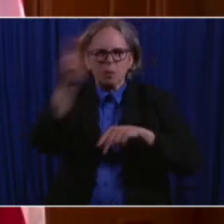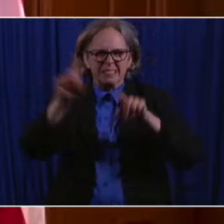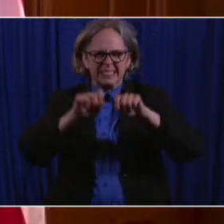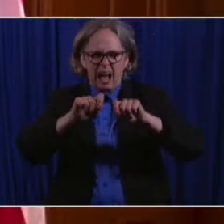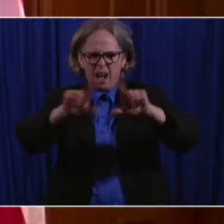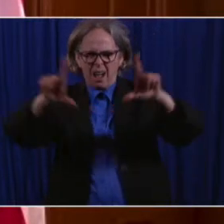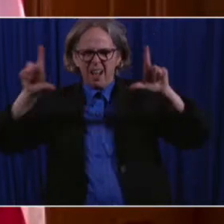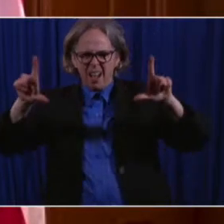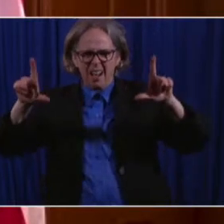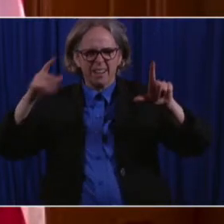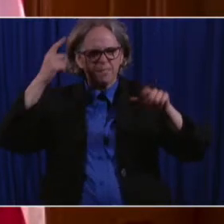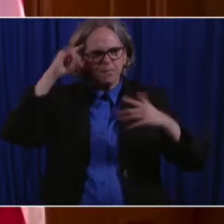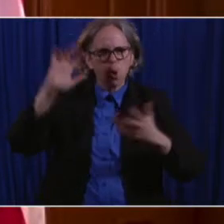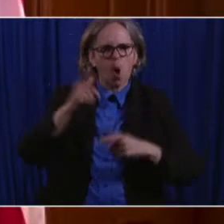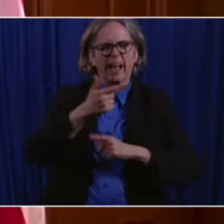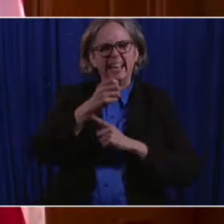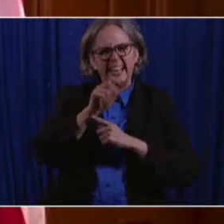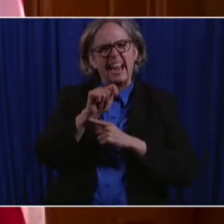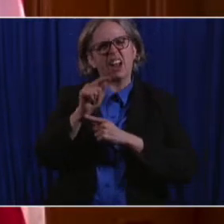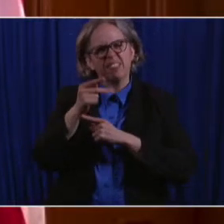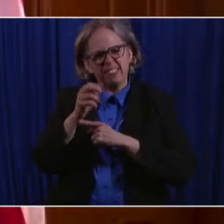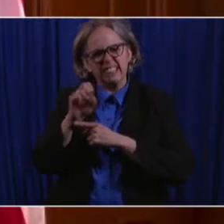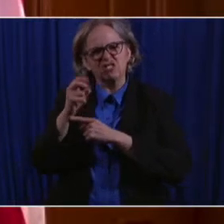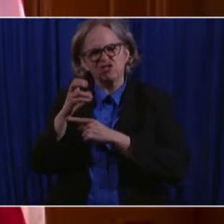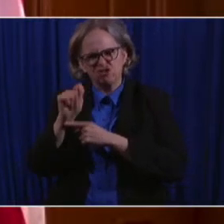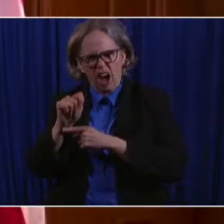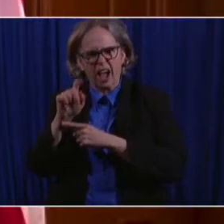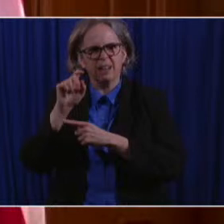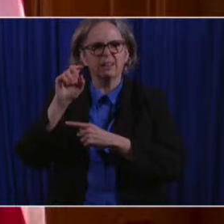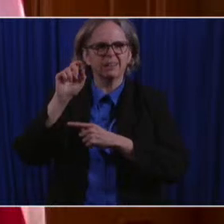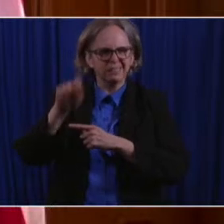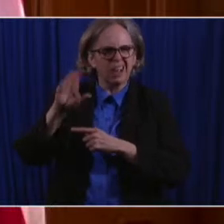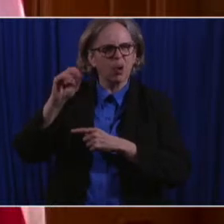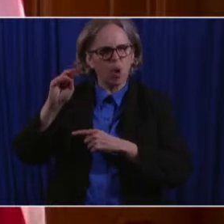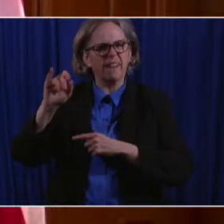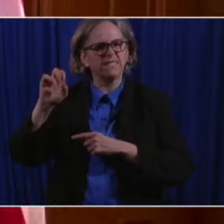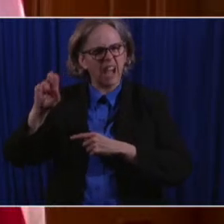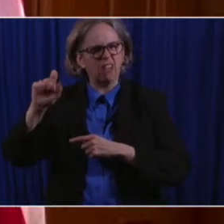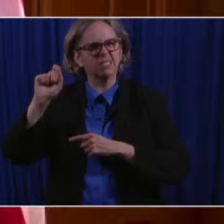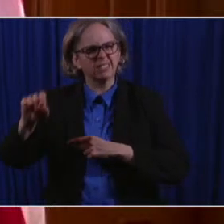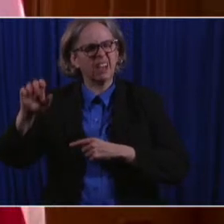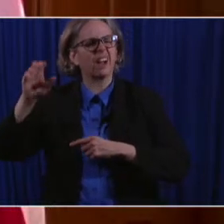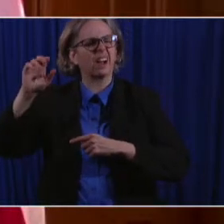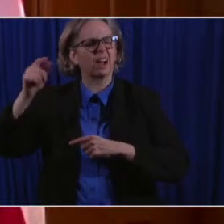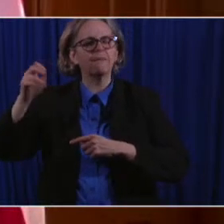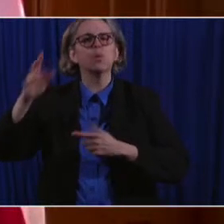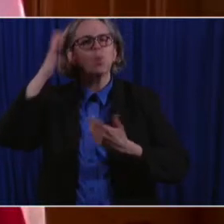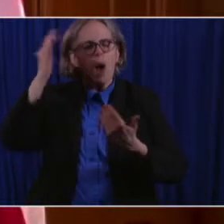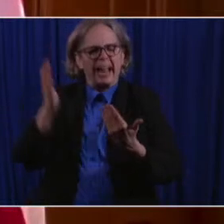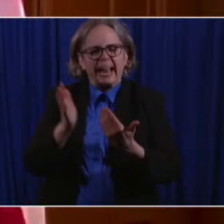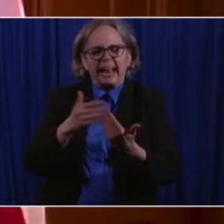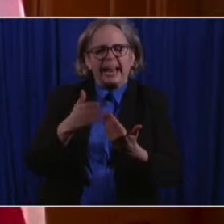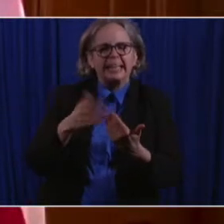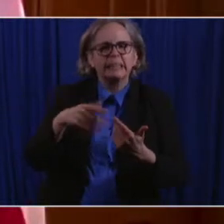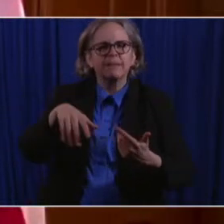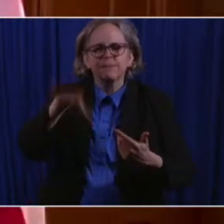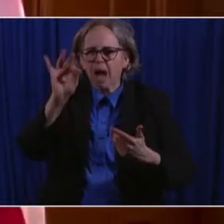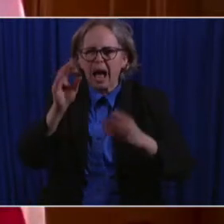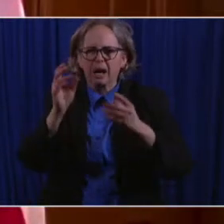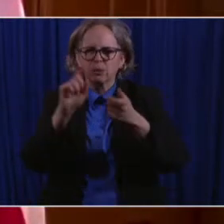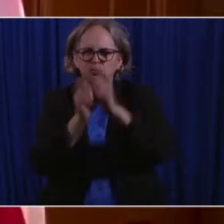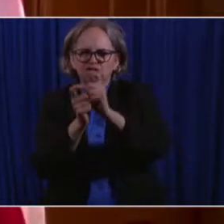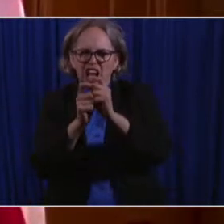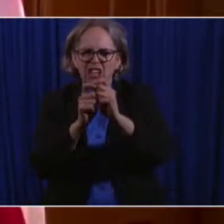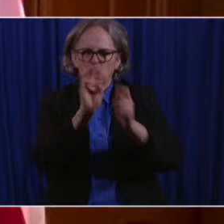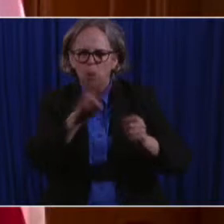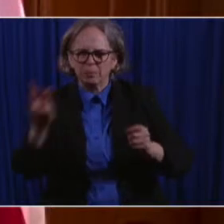gettheshot.coronavirus.ohio.gov website. We have simplified it to reflect the fact that those 16 years of age and older are